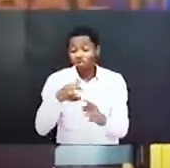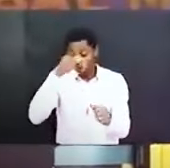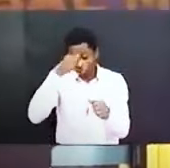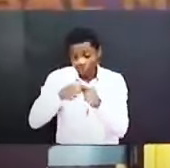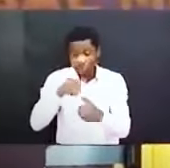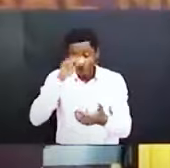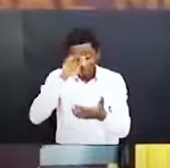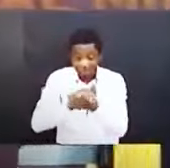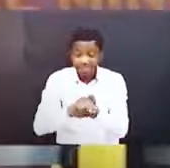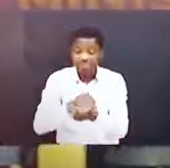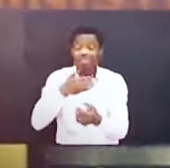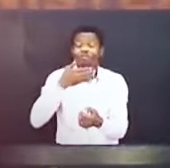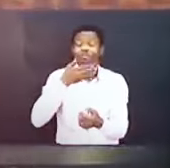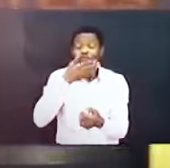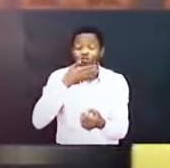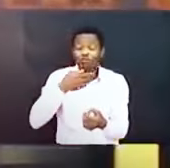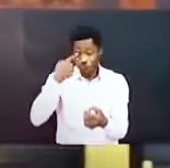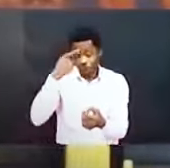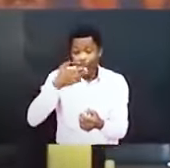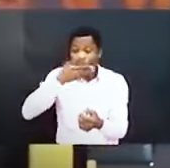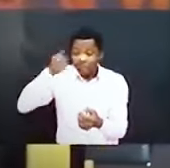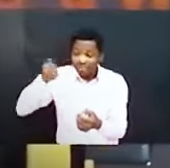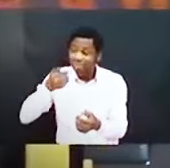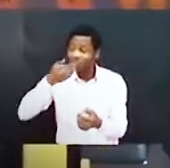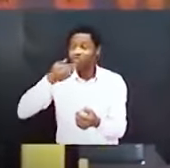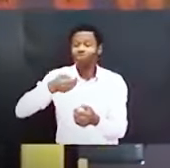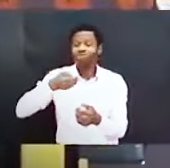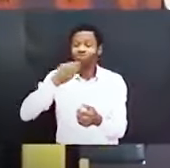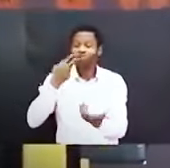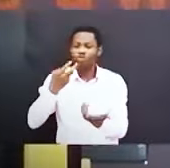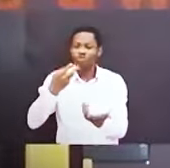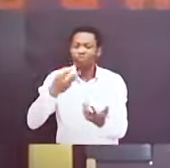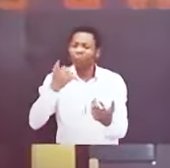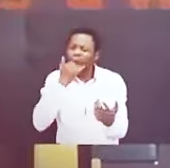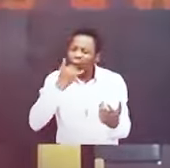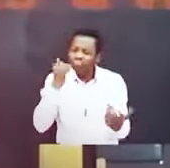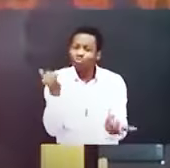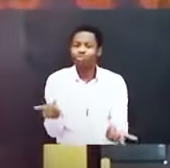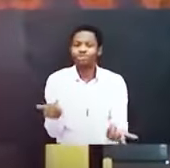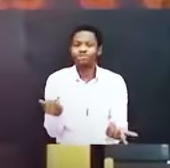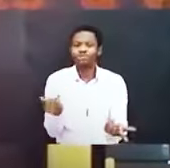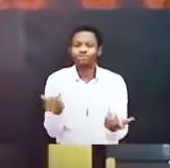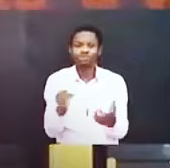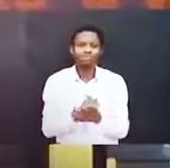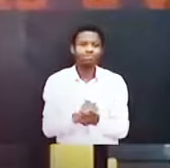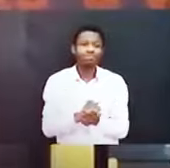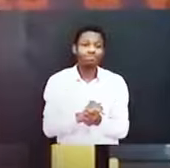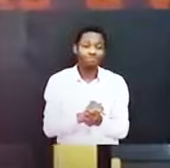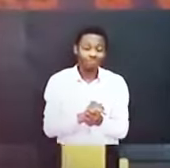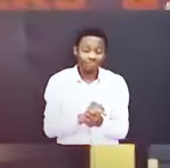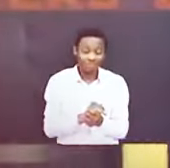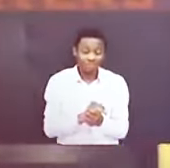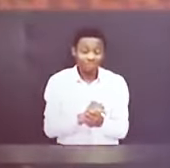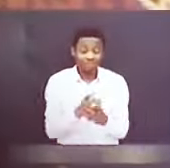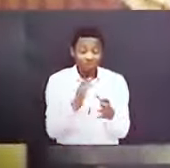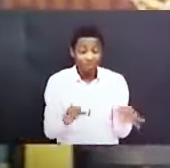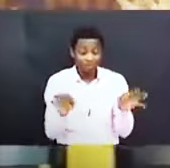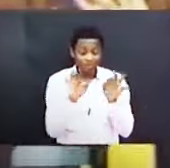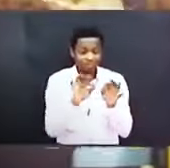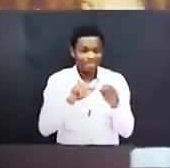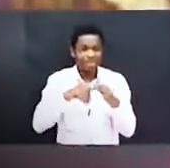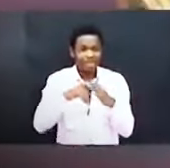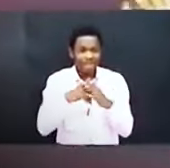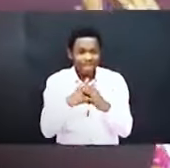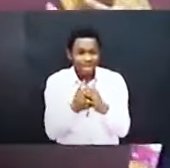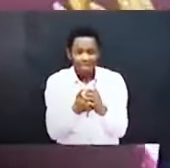behavior. What is important, this one is you and her in the room. What is important is how she exhibits you